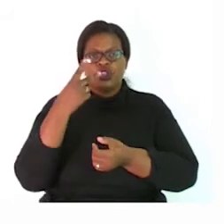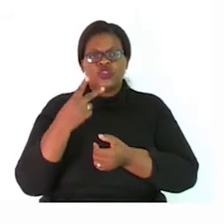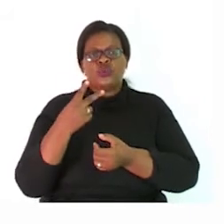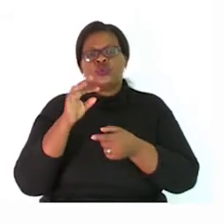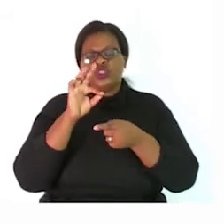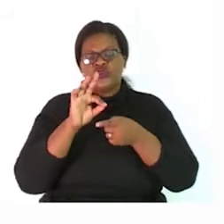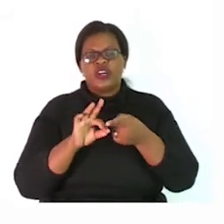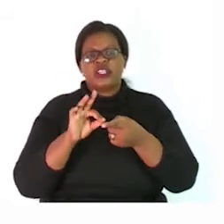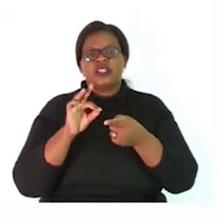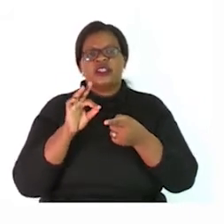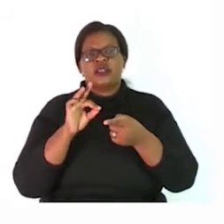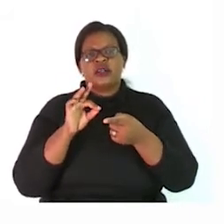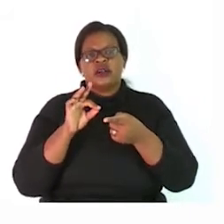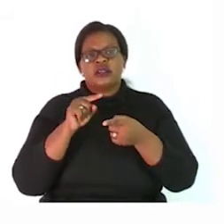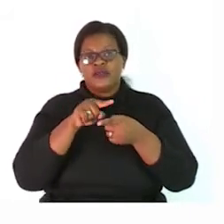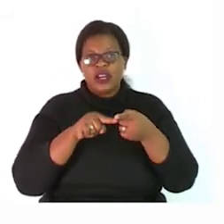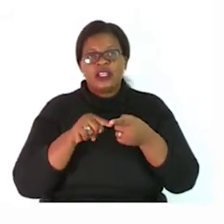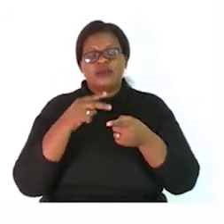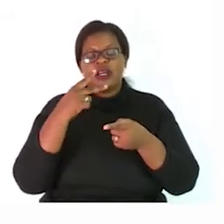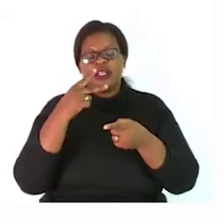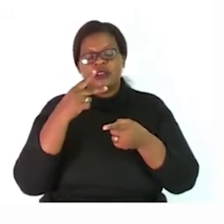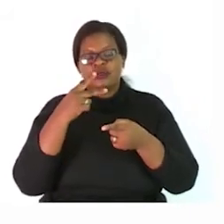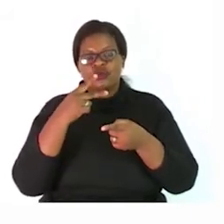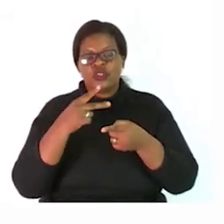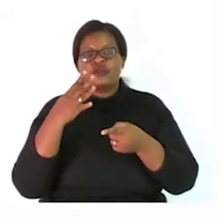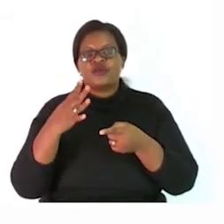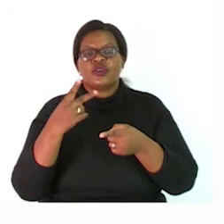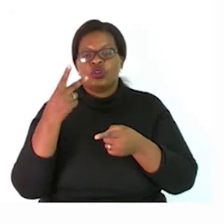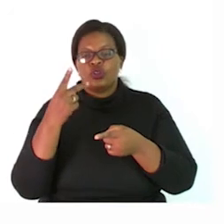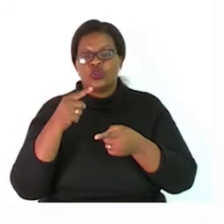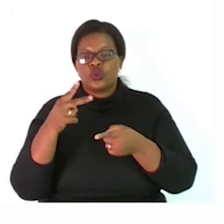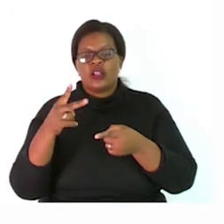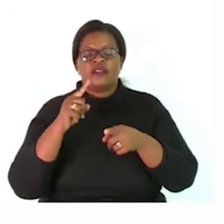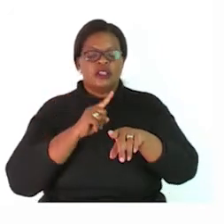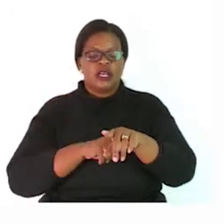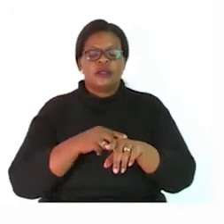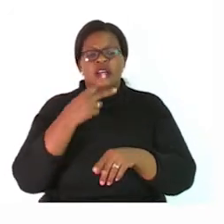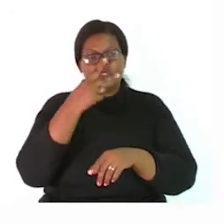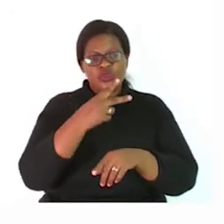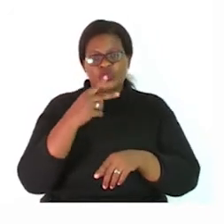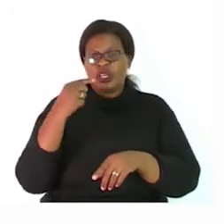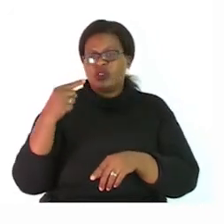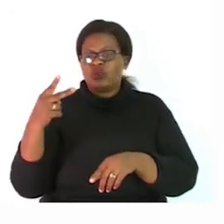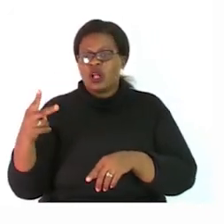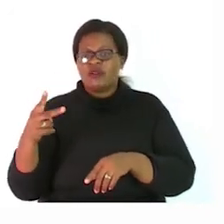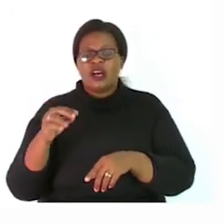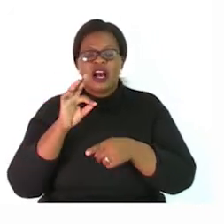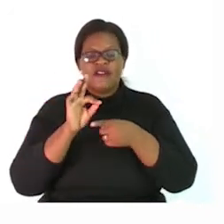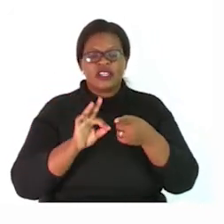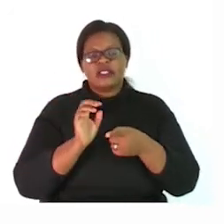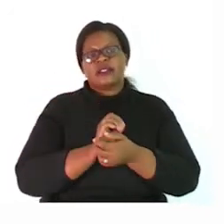into 24 12 times. So 2 and 12 are factors of 24.